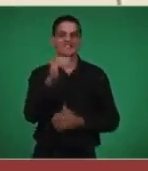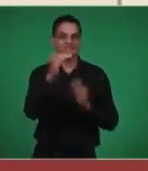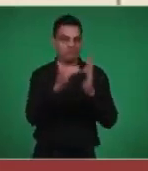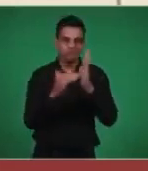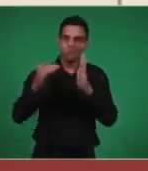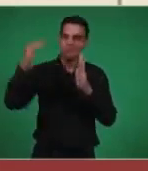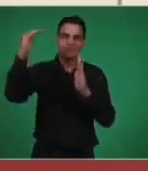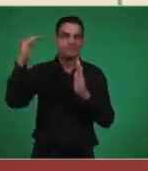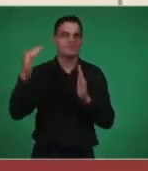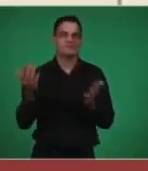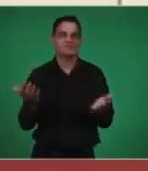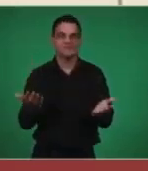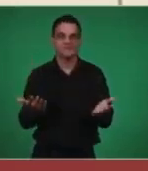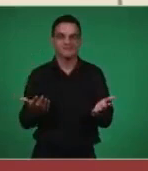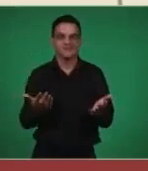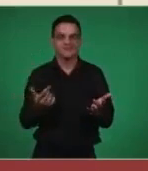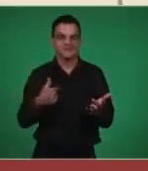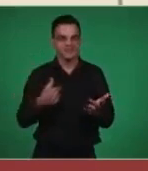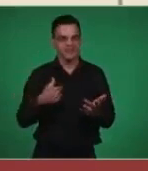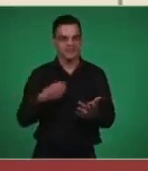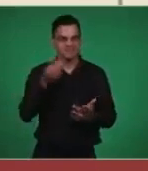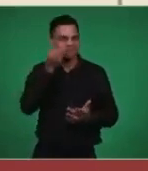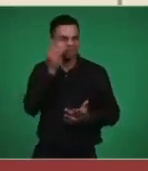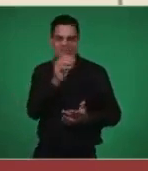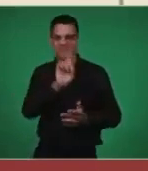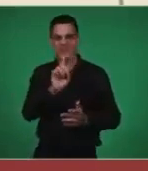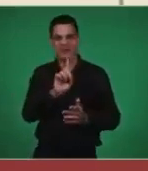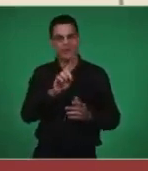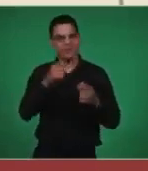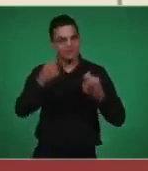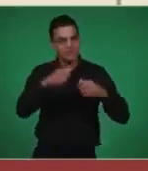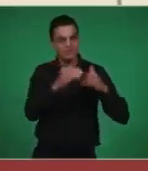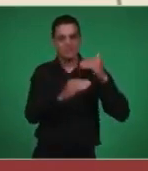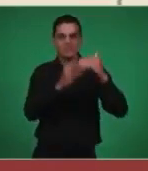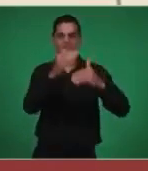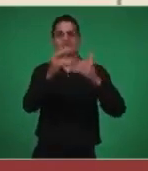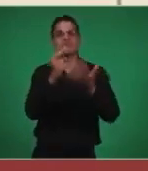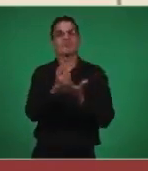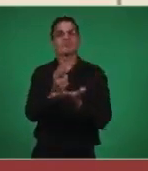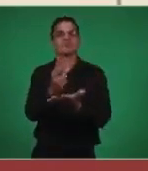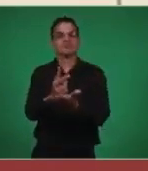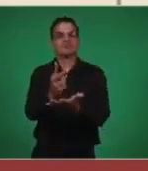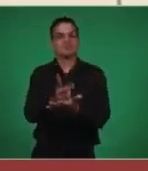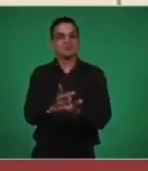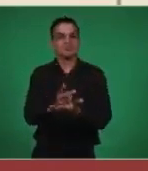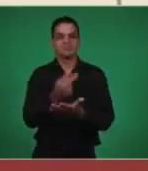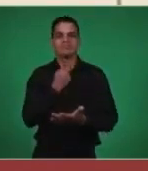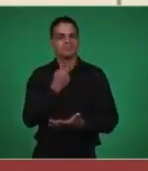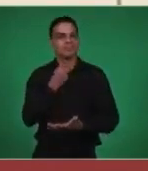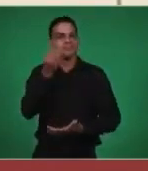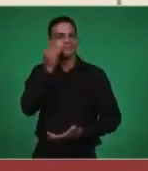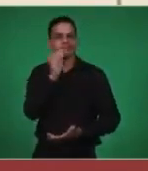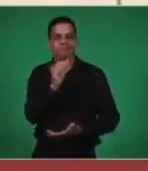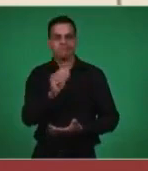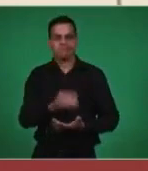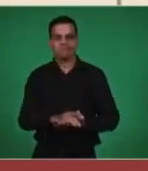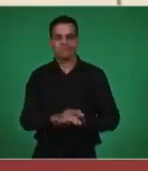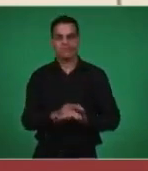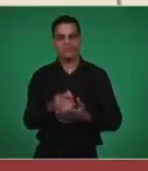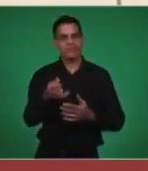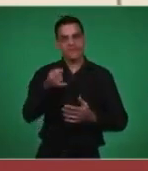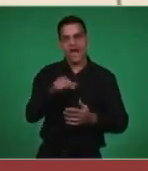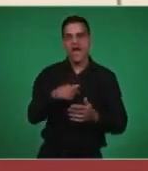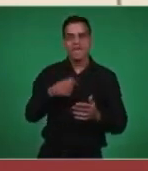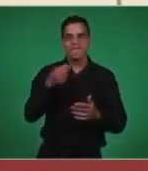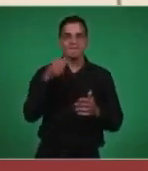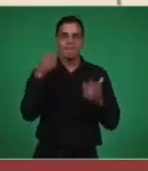It's not easy, but do not give up, because after that they will develop, they're going to grow